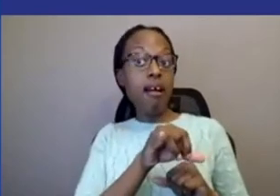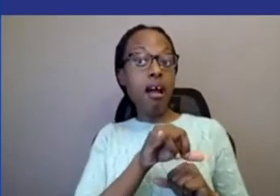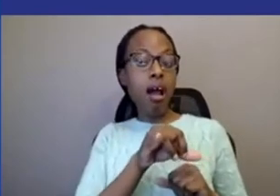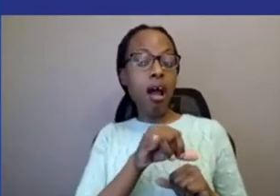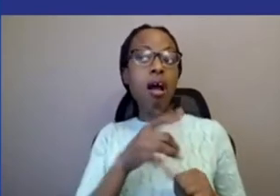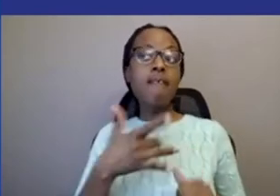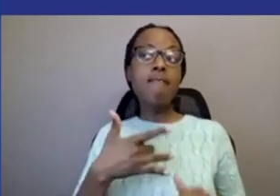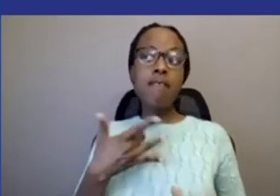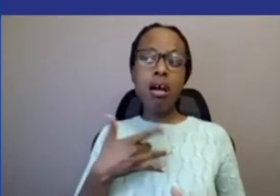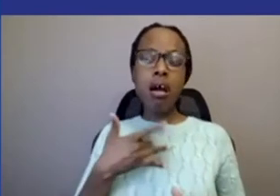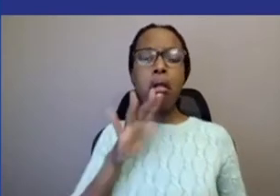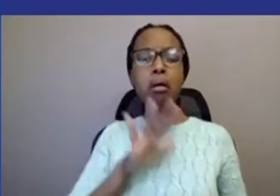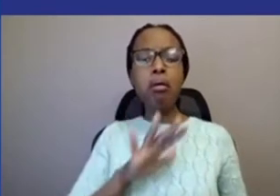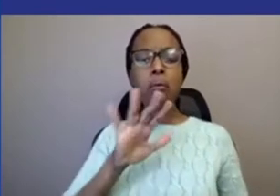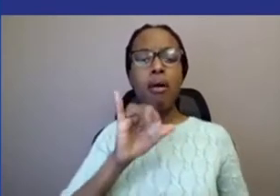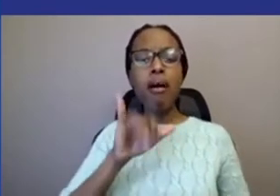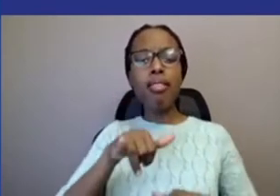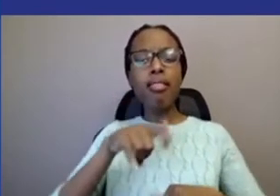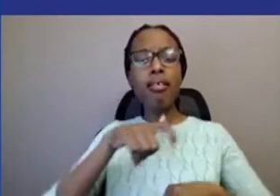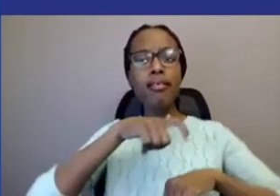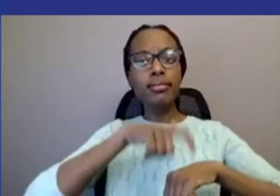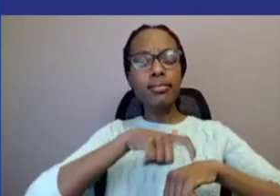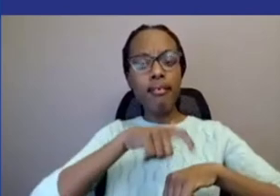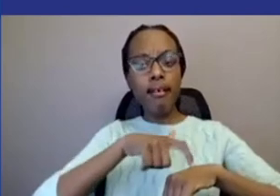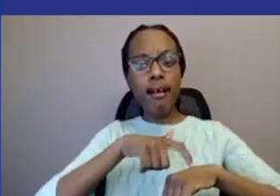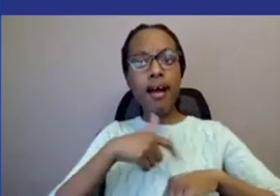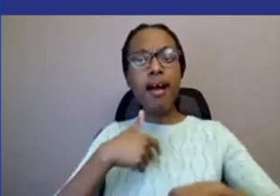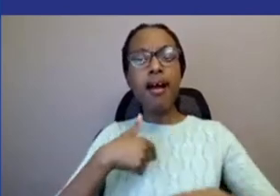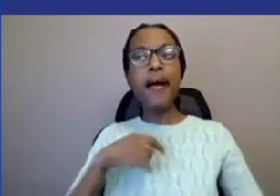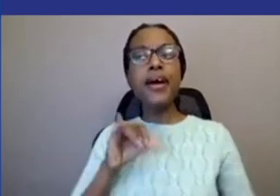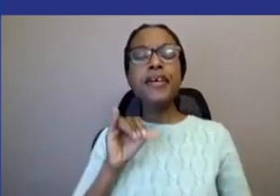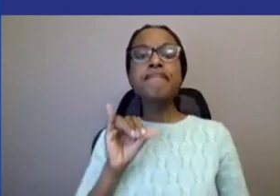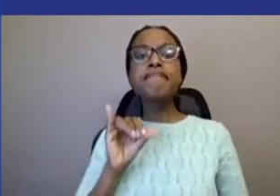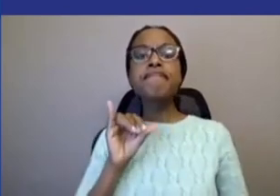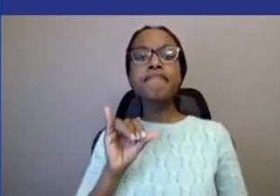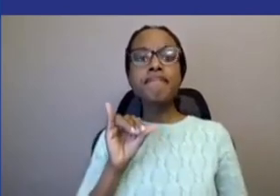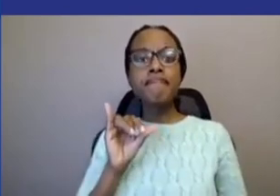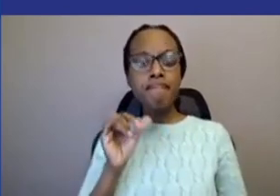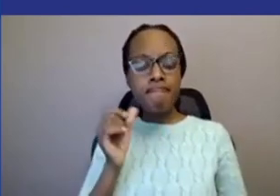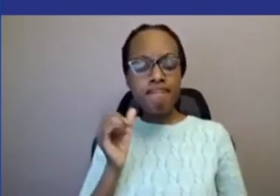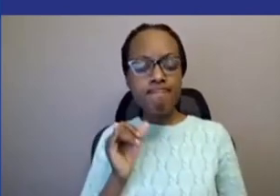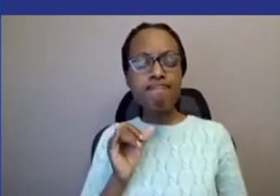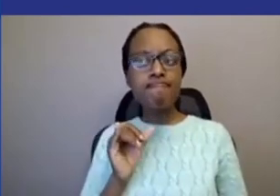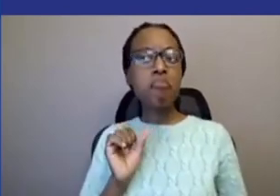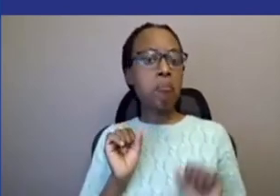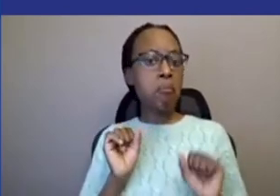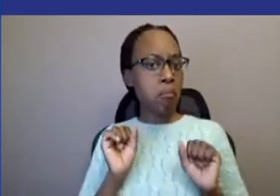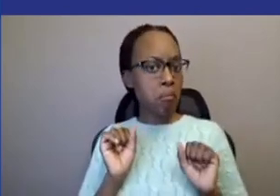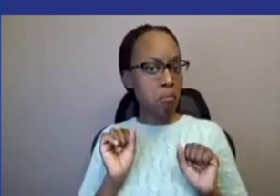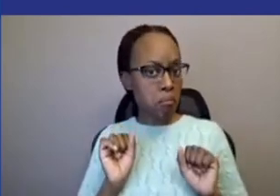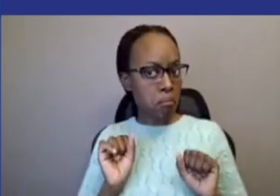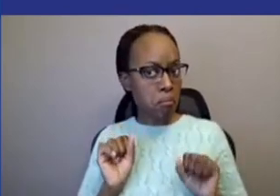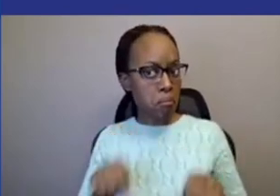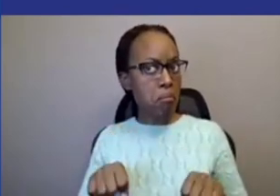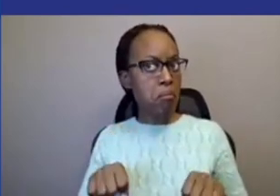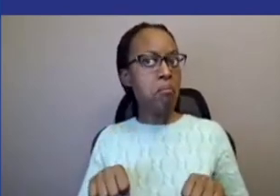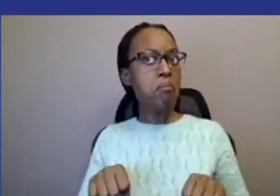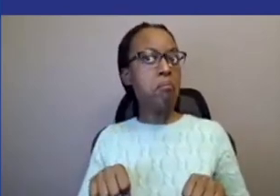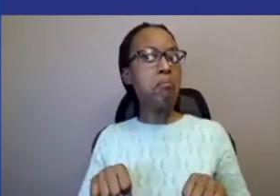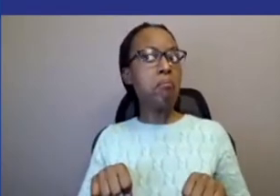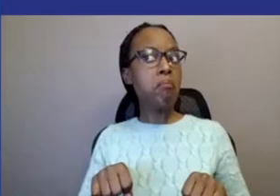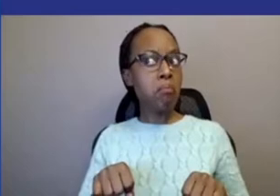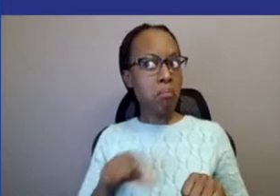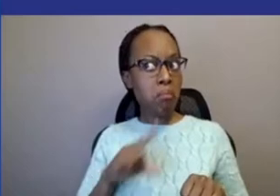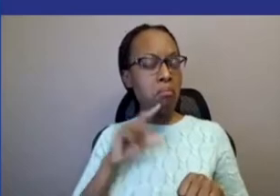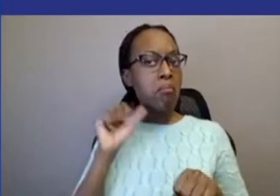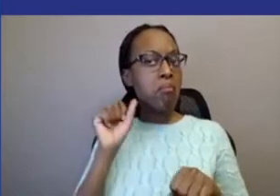of like around that time that I kind of figured, oh, I can actually really do